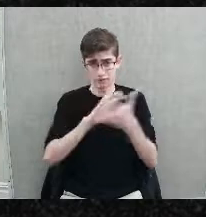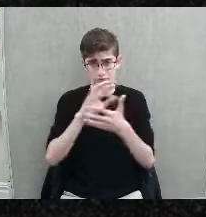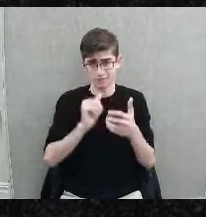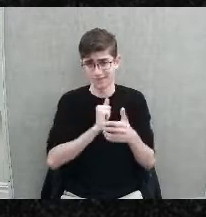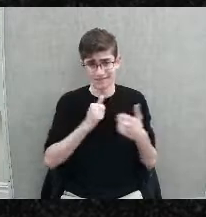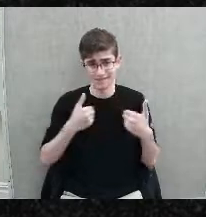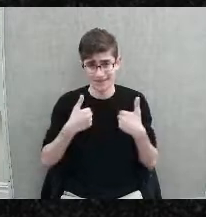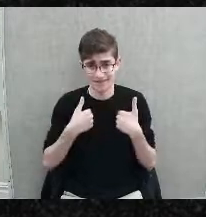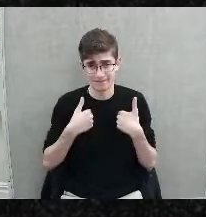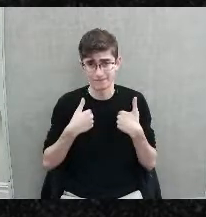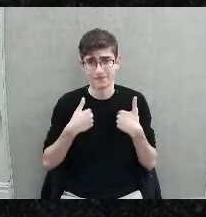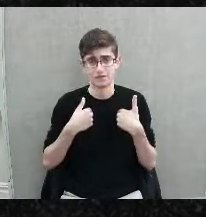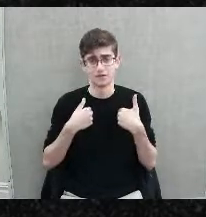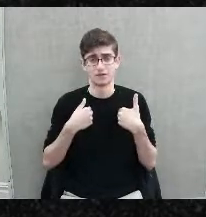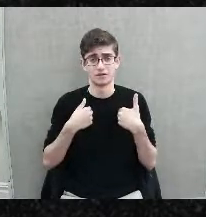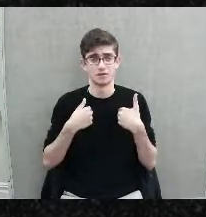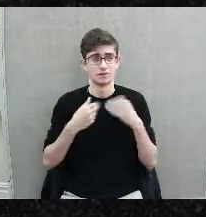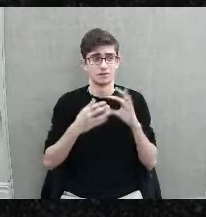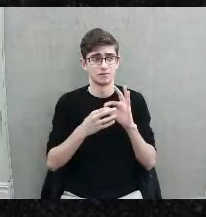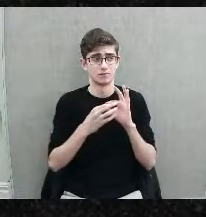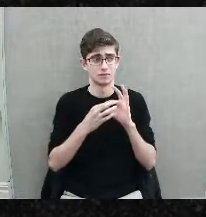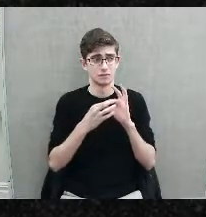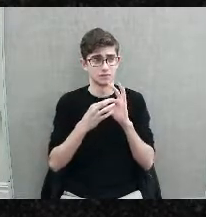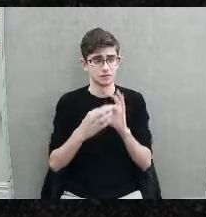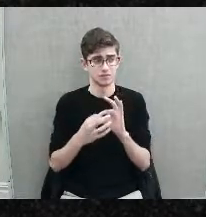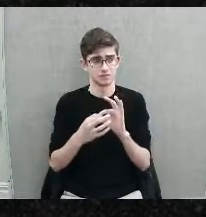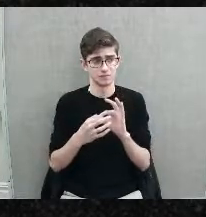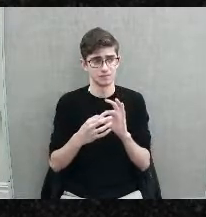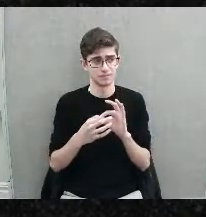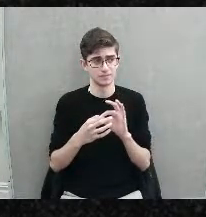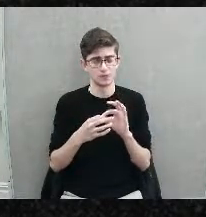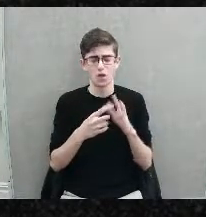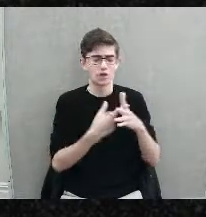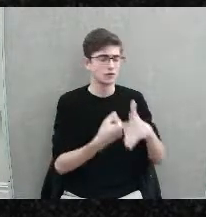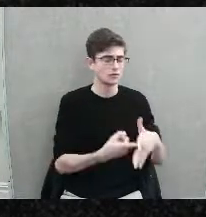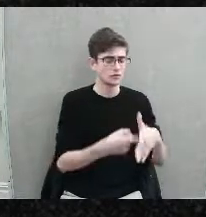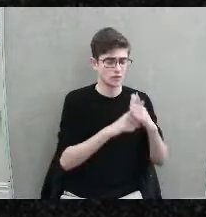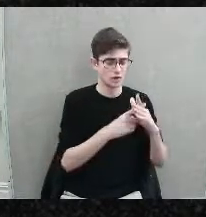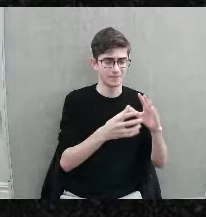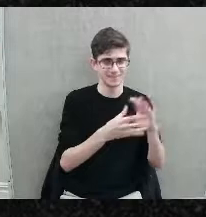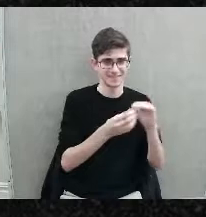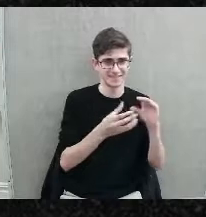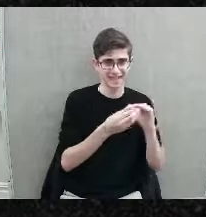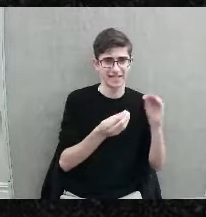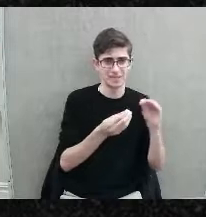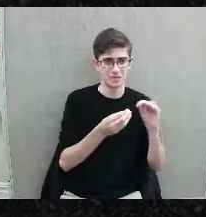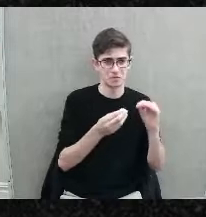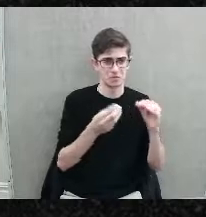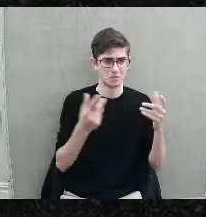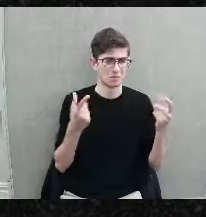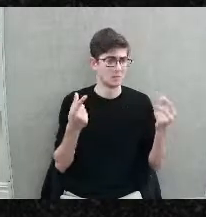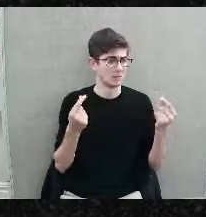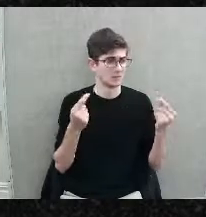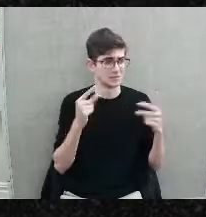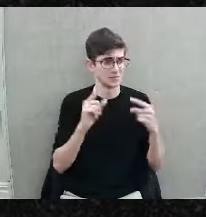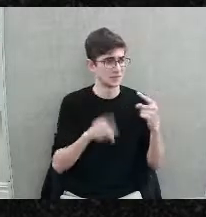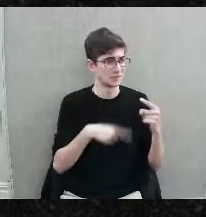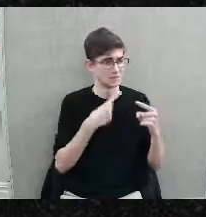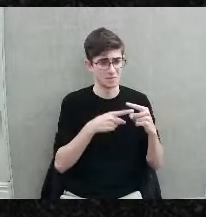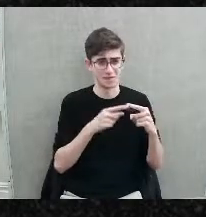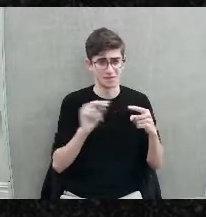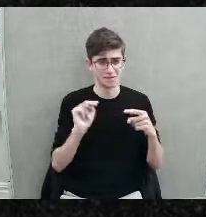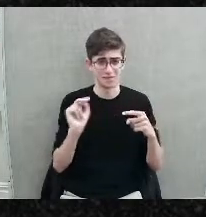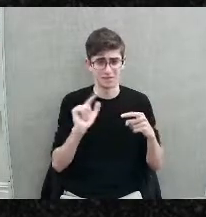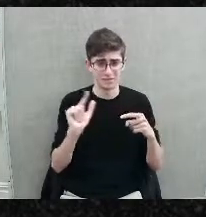And that really has to do with, you know, encountering, as you actually started out off by saying at the beginning, what do we do about this concept of